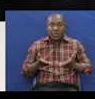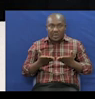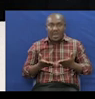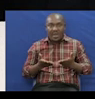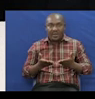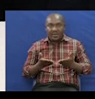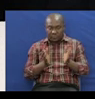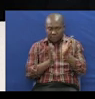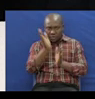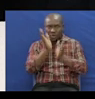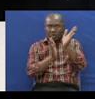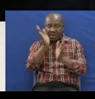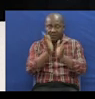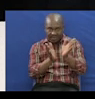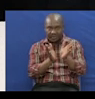discuss about the Earth.